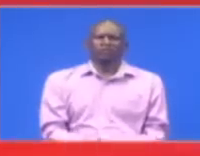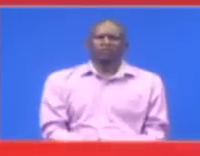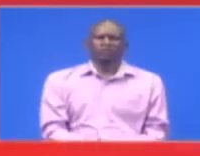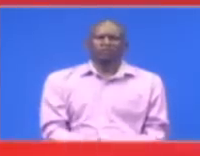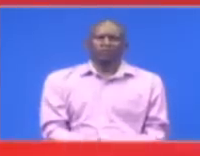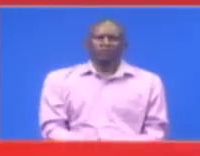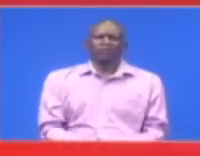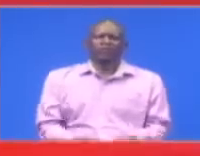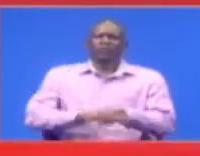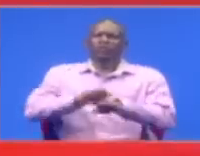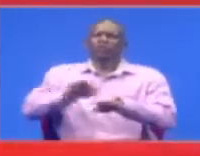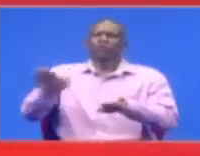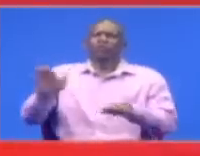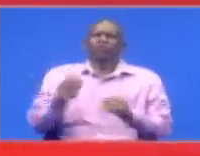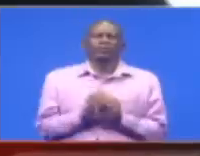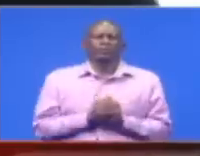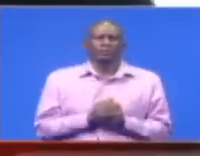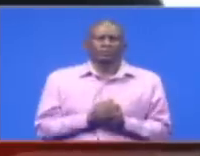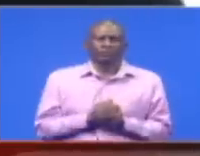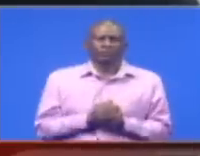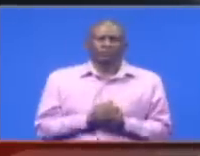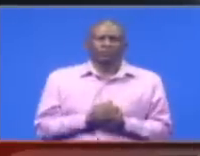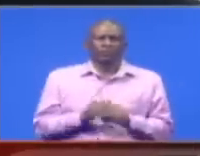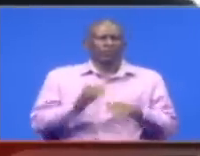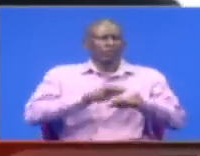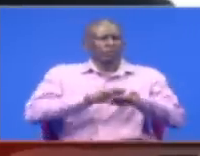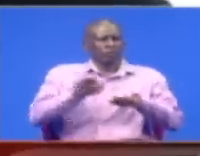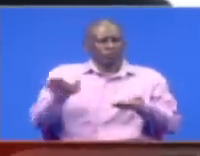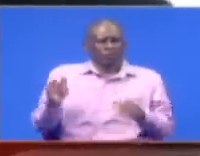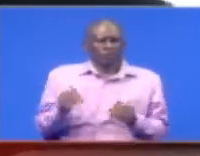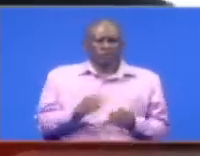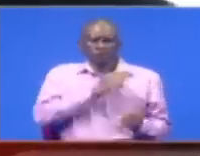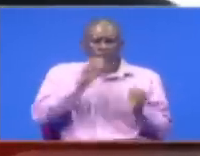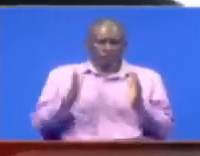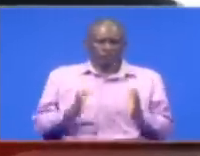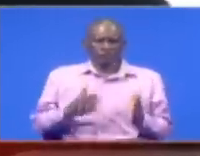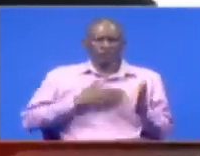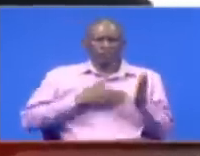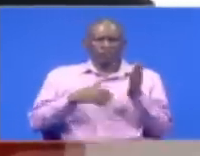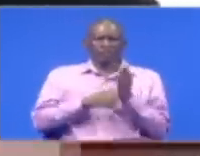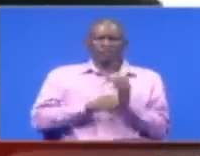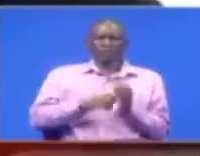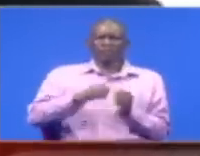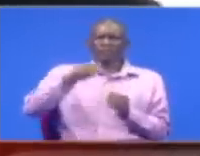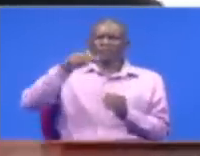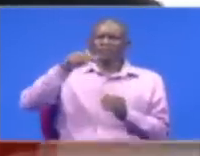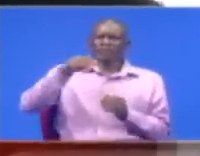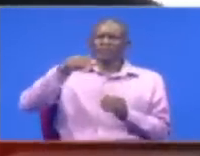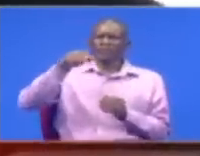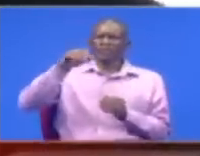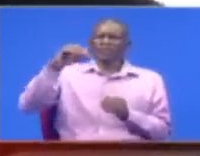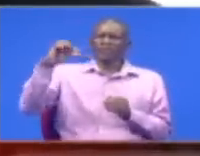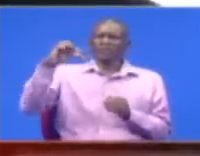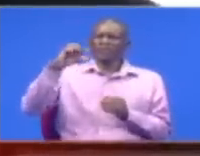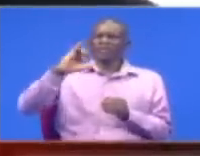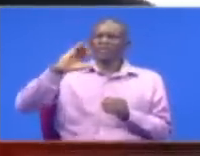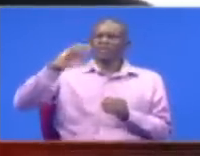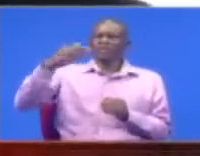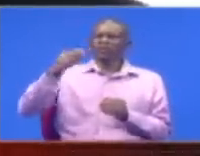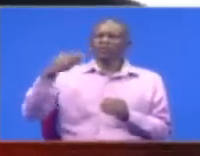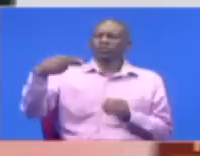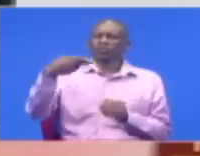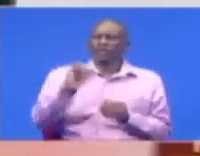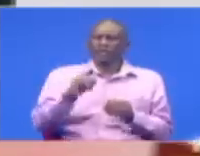Good morning, Council. Good morning, Commissioner. I'm Patrick Shohi, representing Public Service.